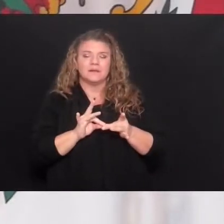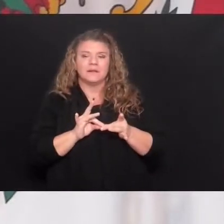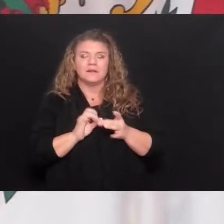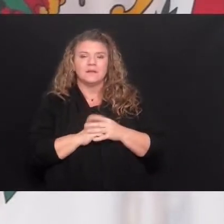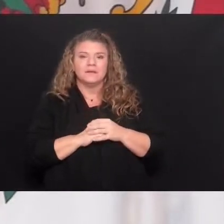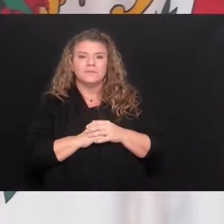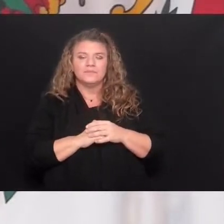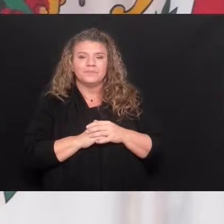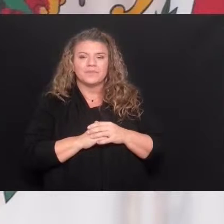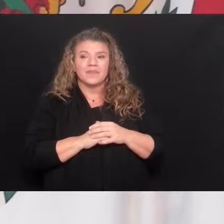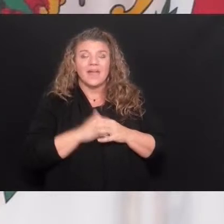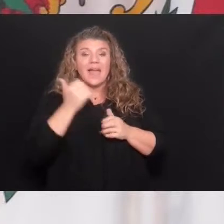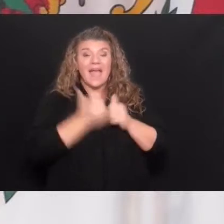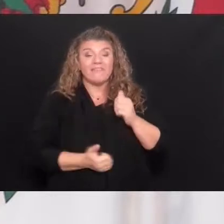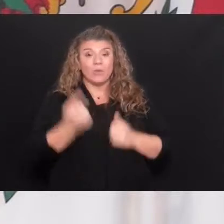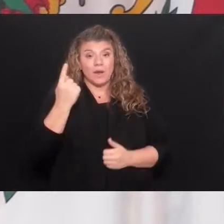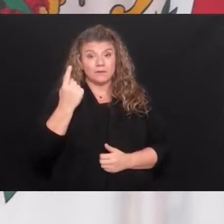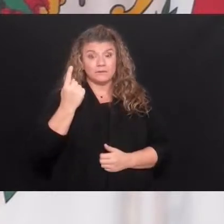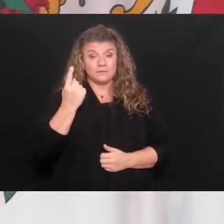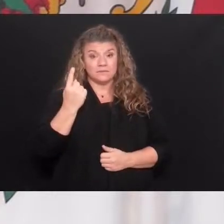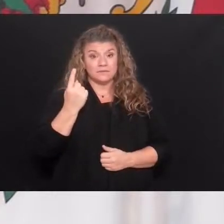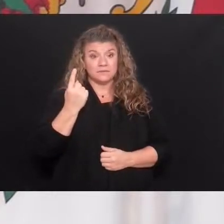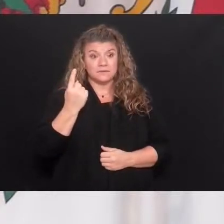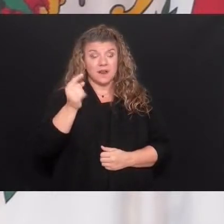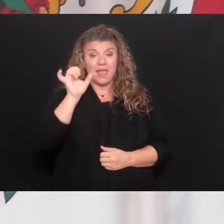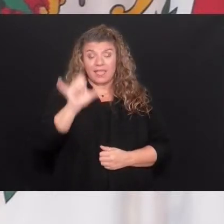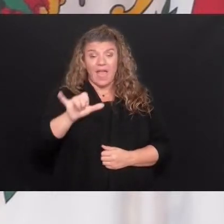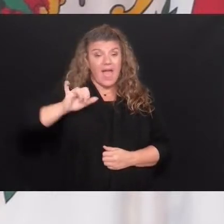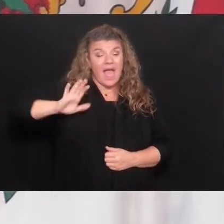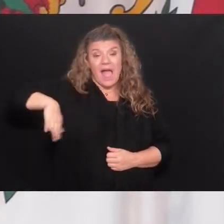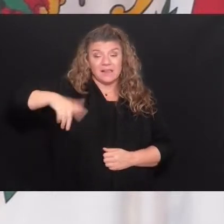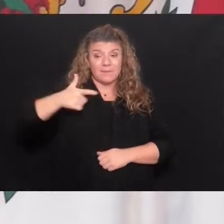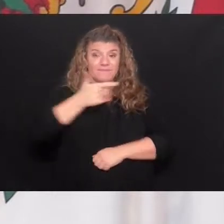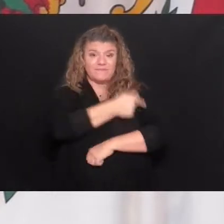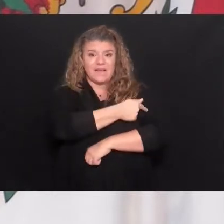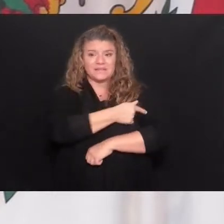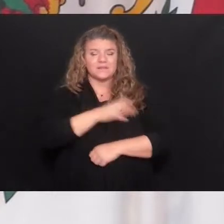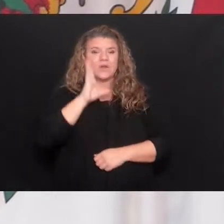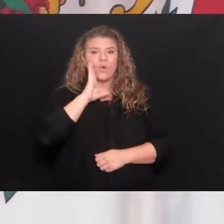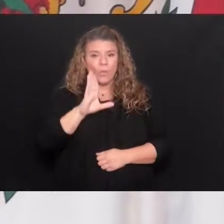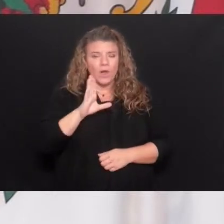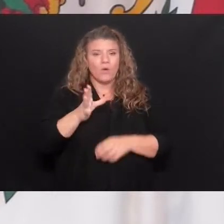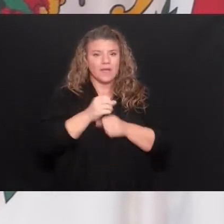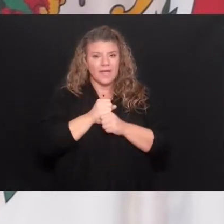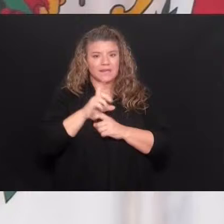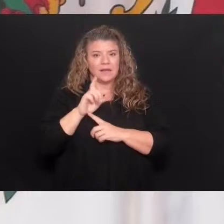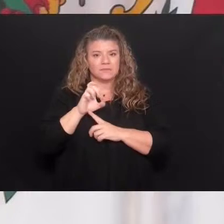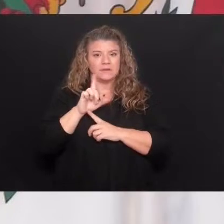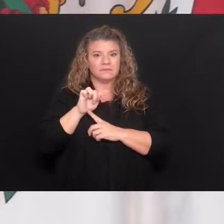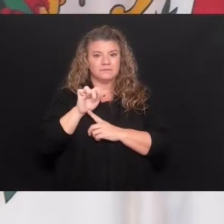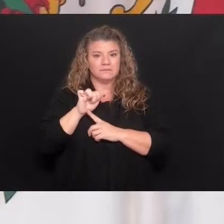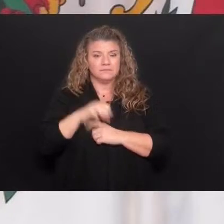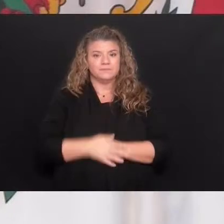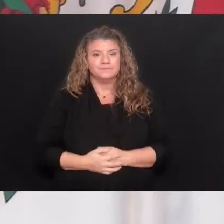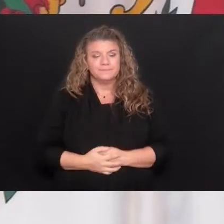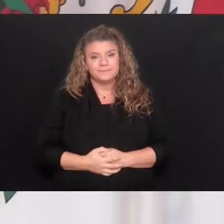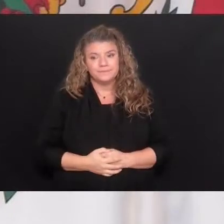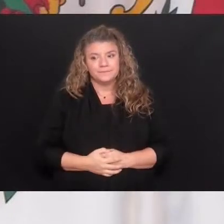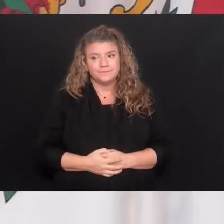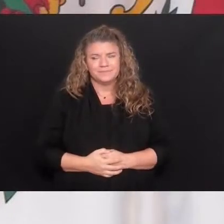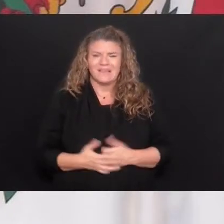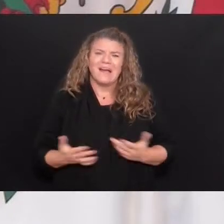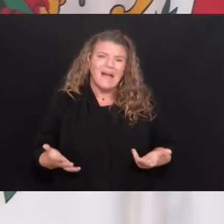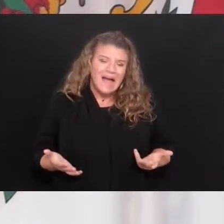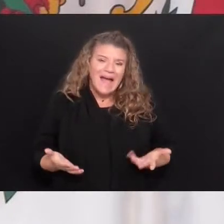reported, that everybody that has not been vaccinated will end up with the Delta variant. Now, I don't